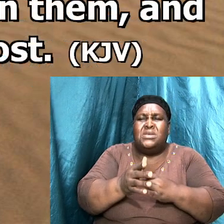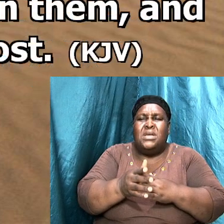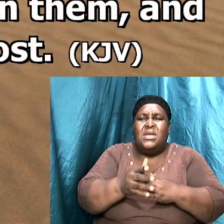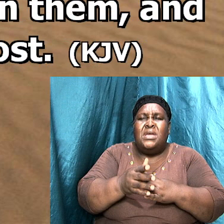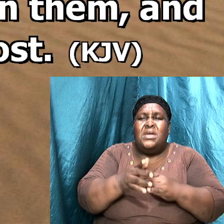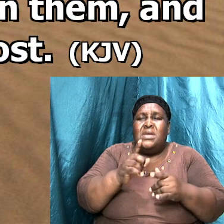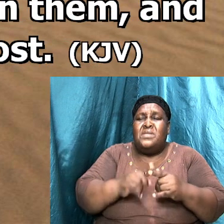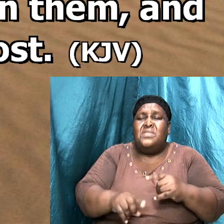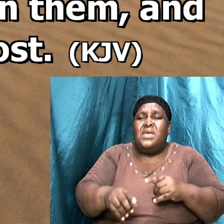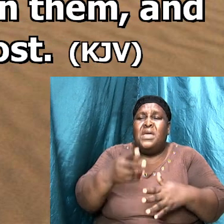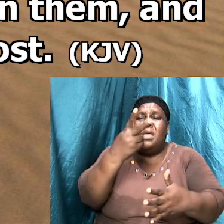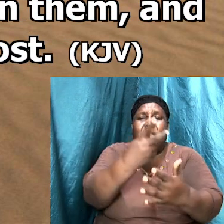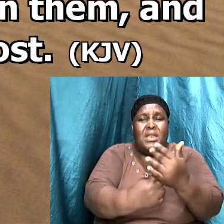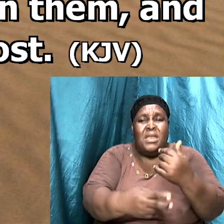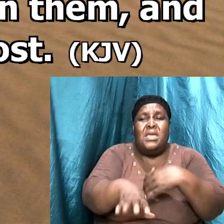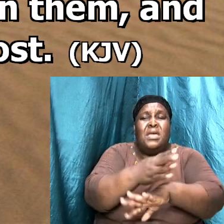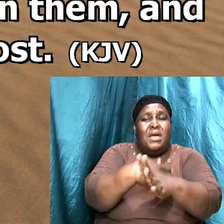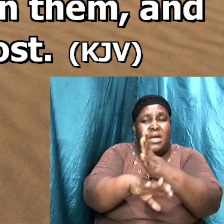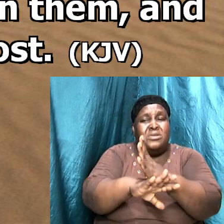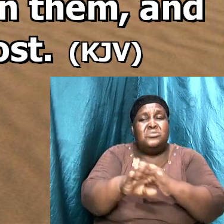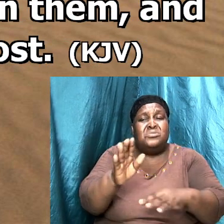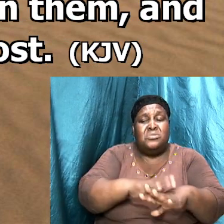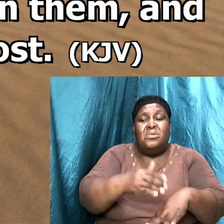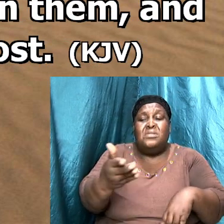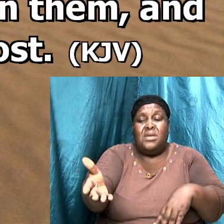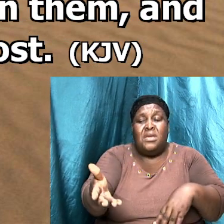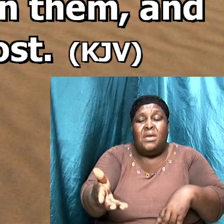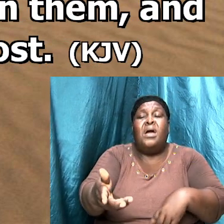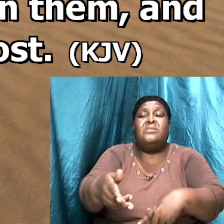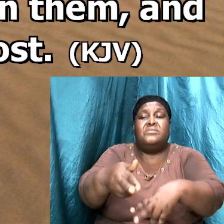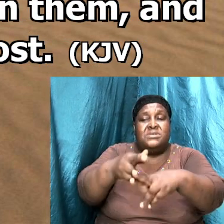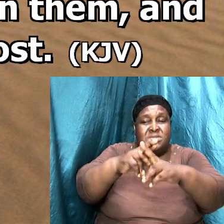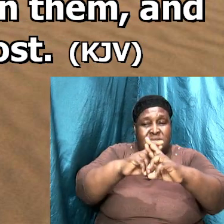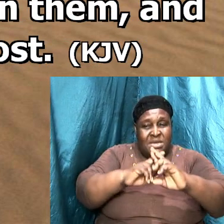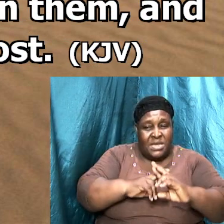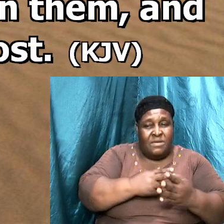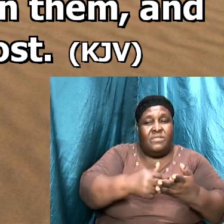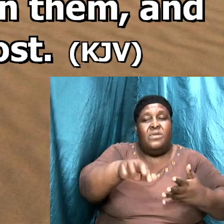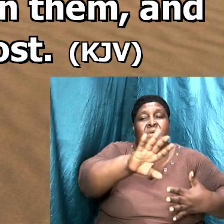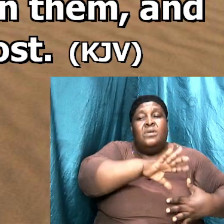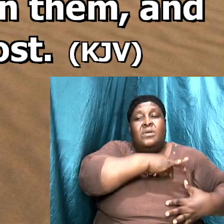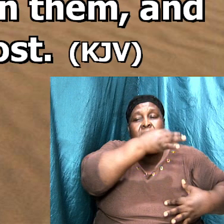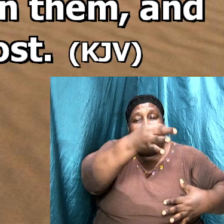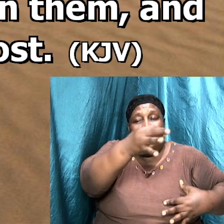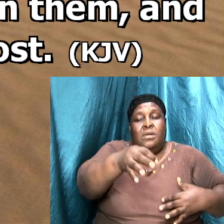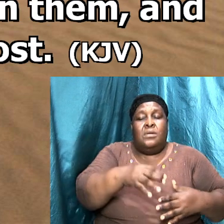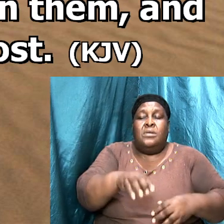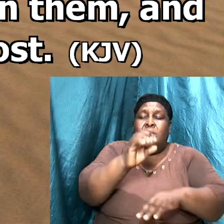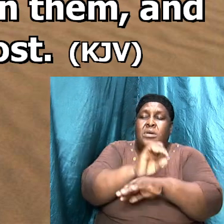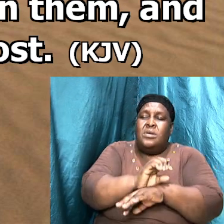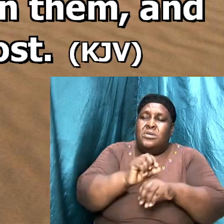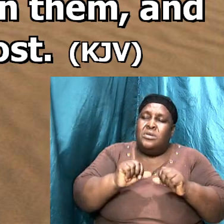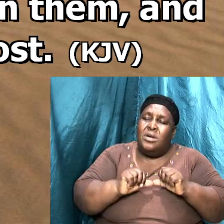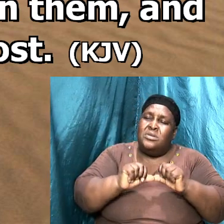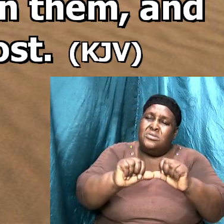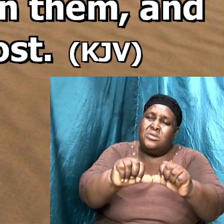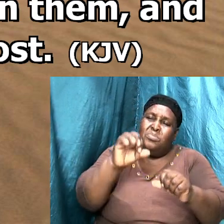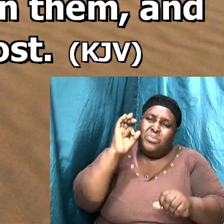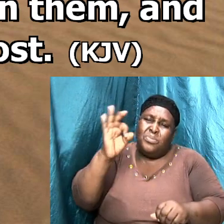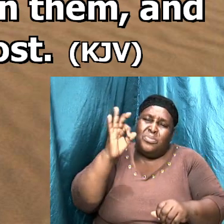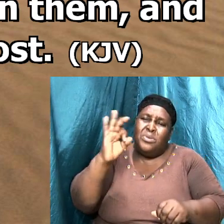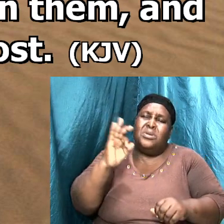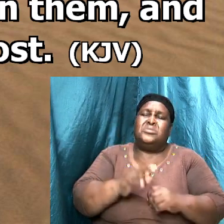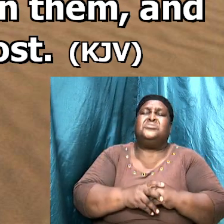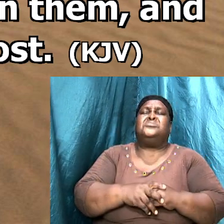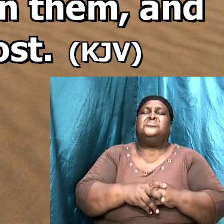their hands on them and they received the Holy Ghost the church continued to preach the Holy Ghost